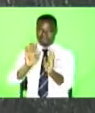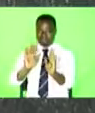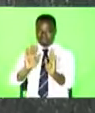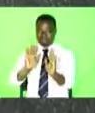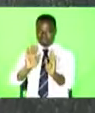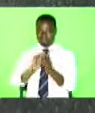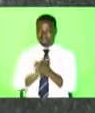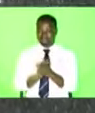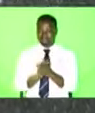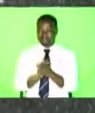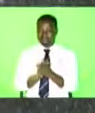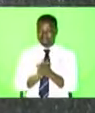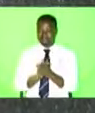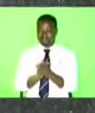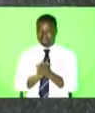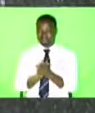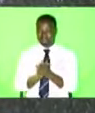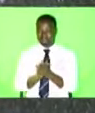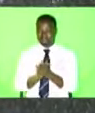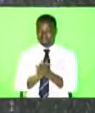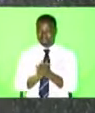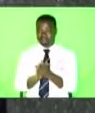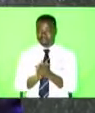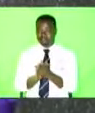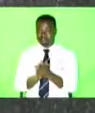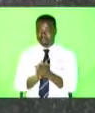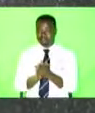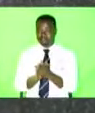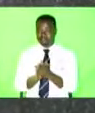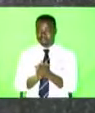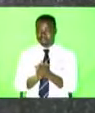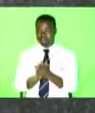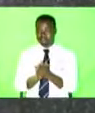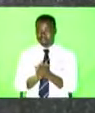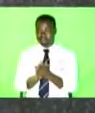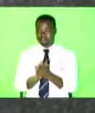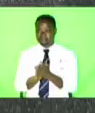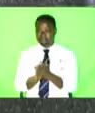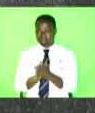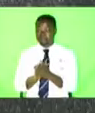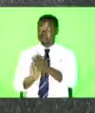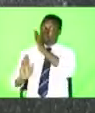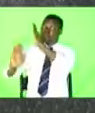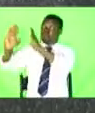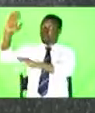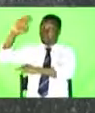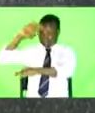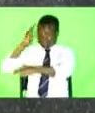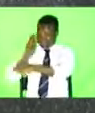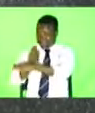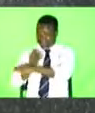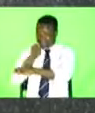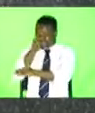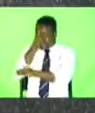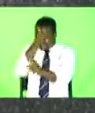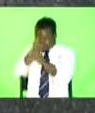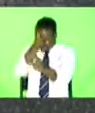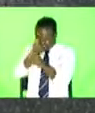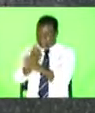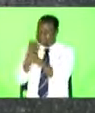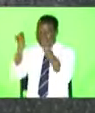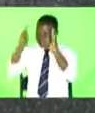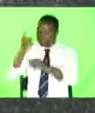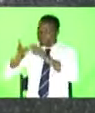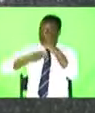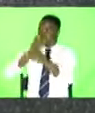The Son earned the right to be the Savior of the world. He gained it